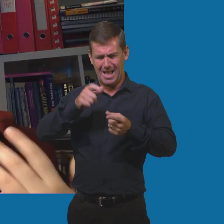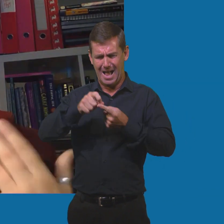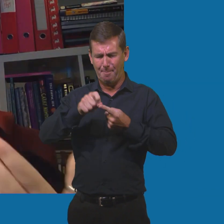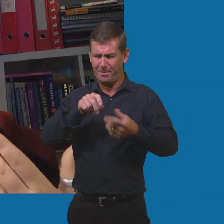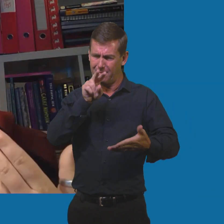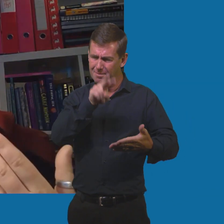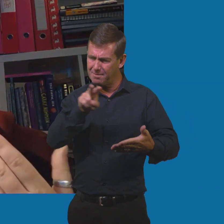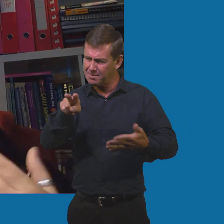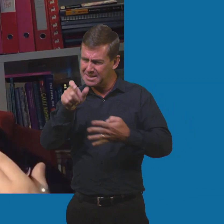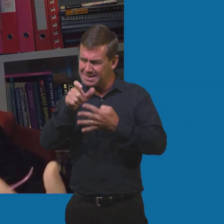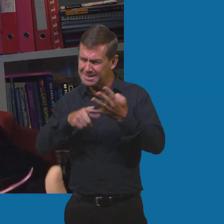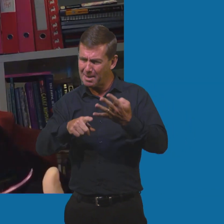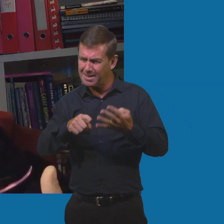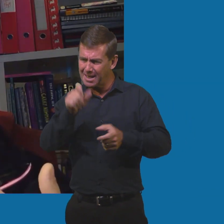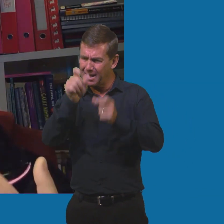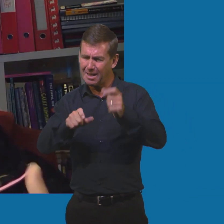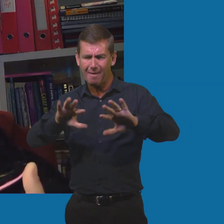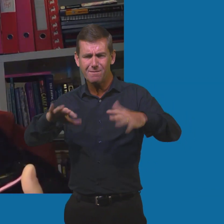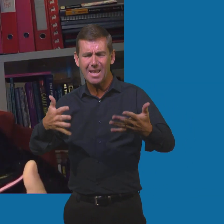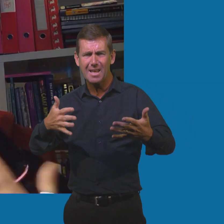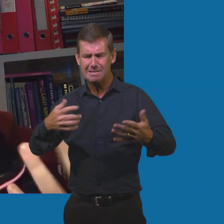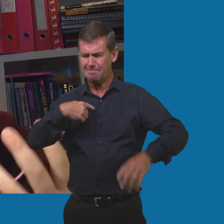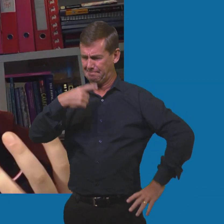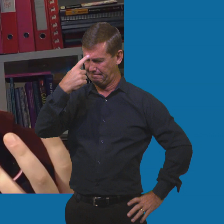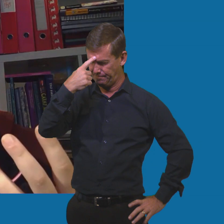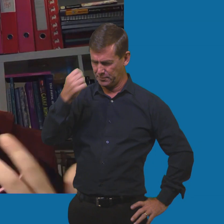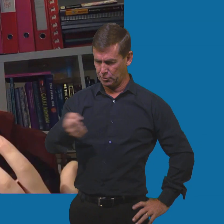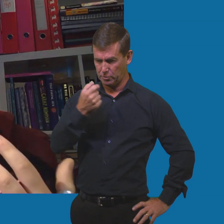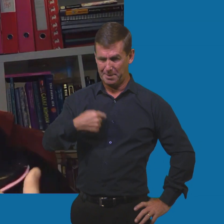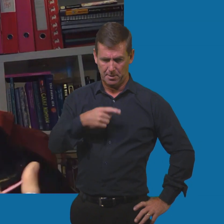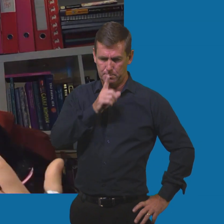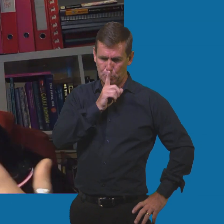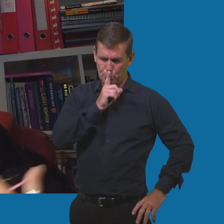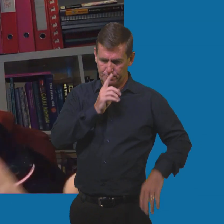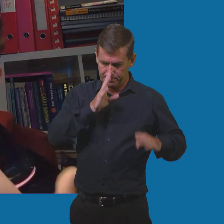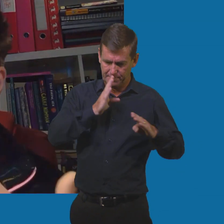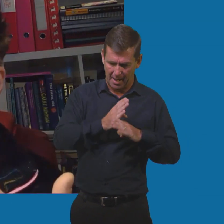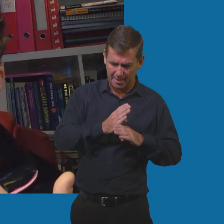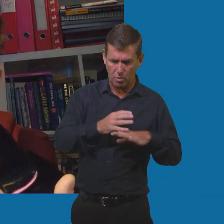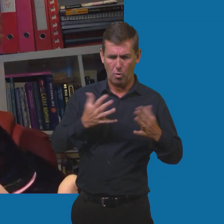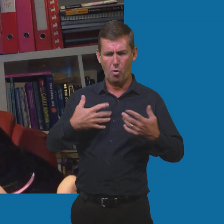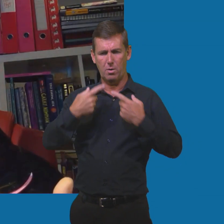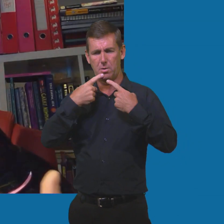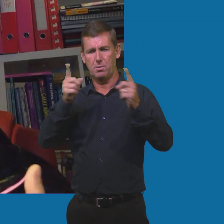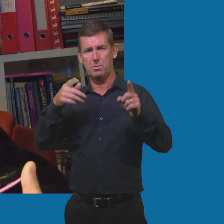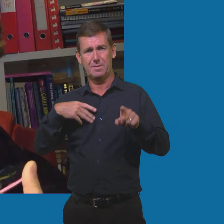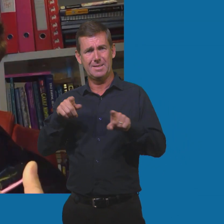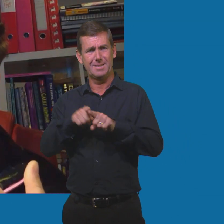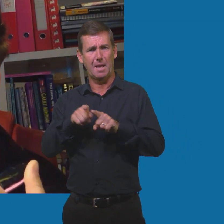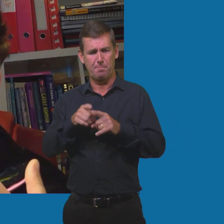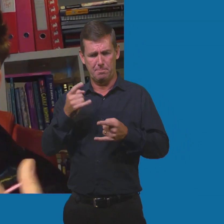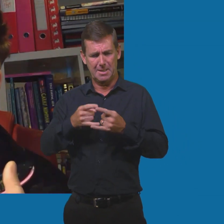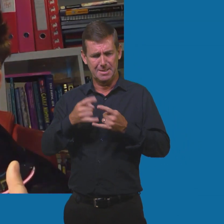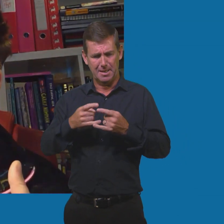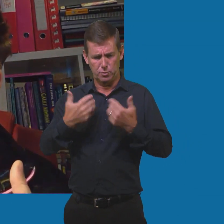representation. So I had to decide whether to be out about my disability in the same way I had to decide to be out about my sexuality.